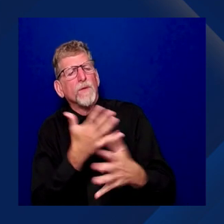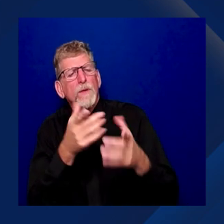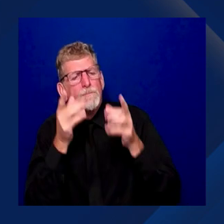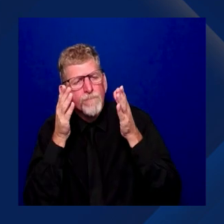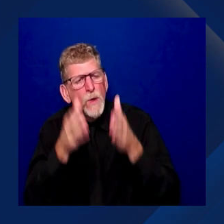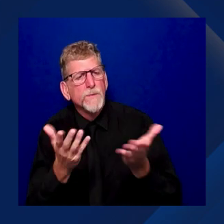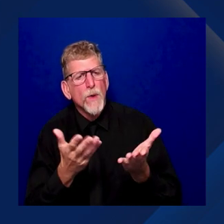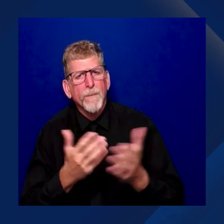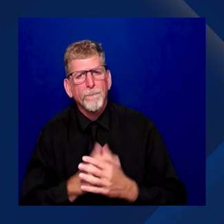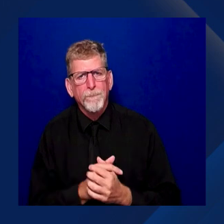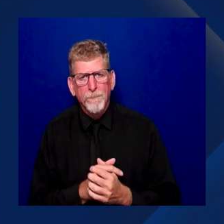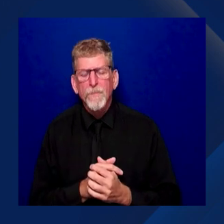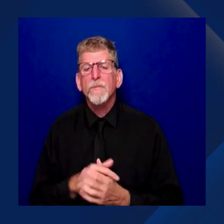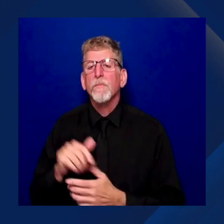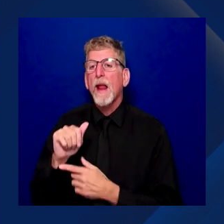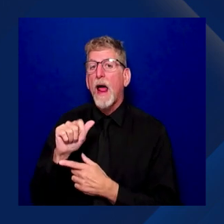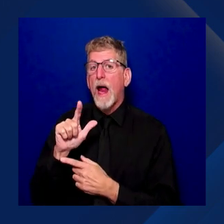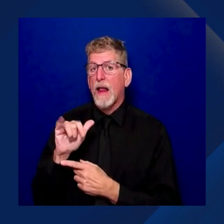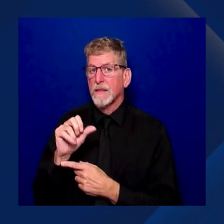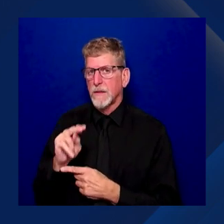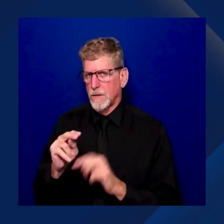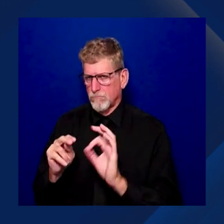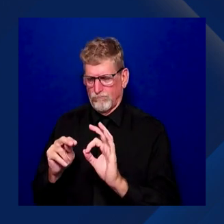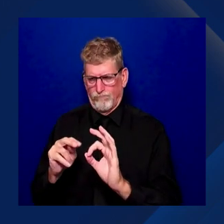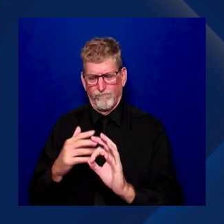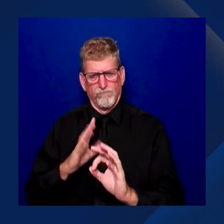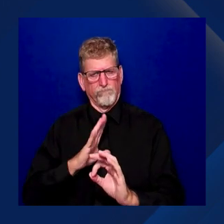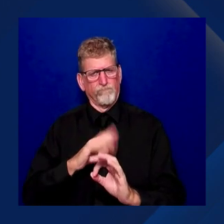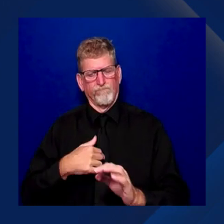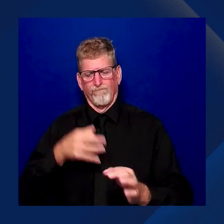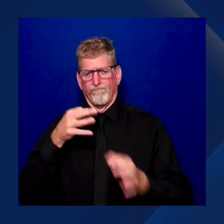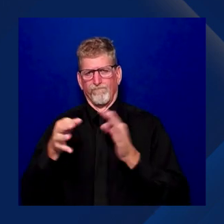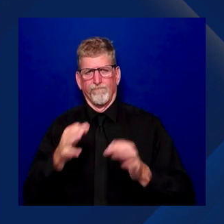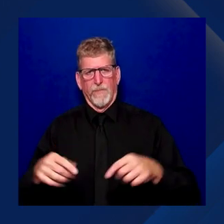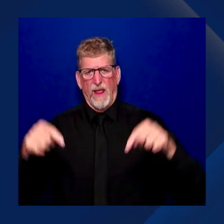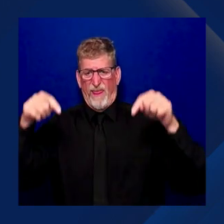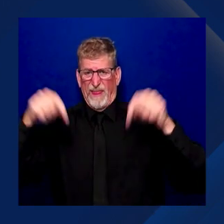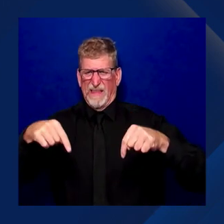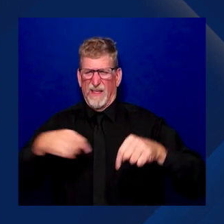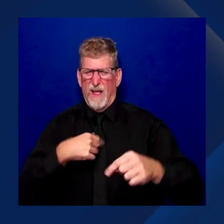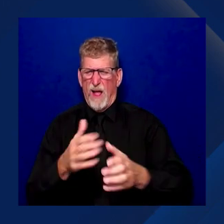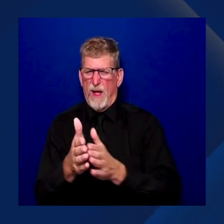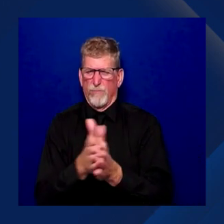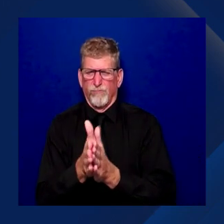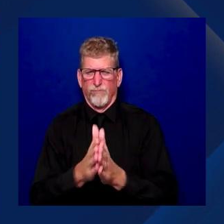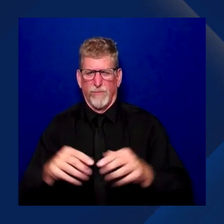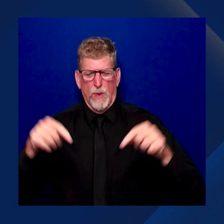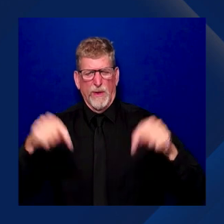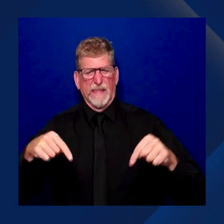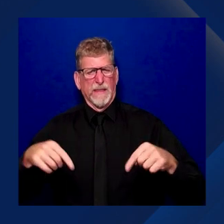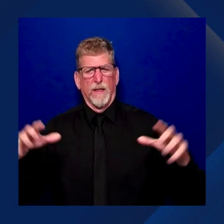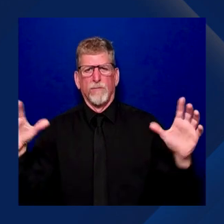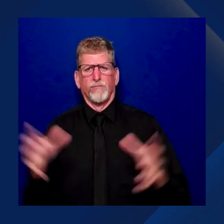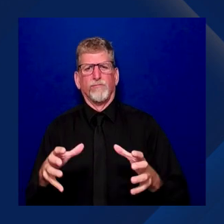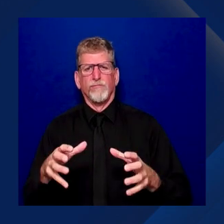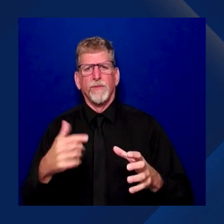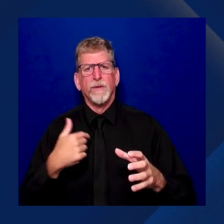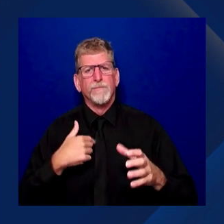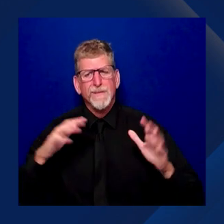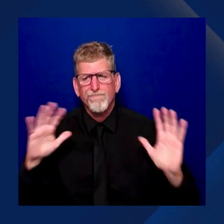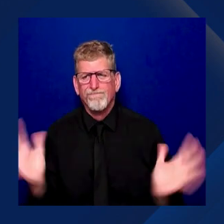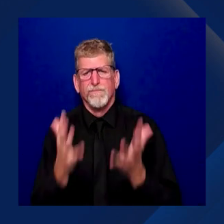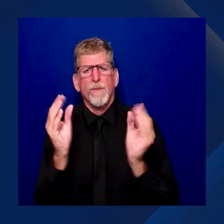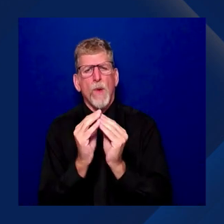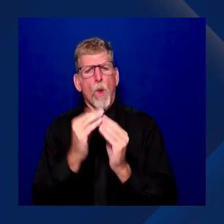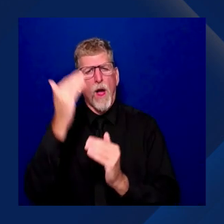happening and that, you know, funds have been committed to this area. I've been, you know, raising awareness. I partner with March of Dimes, who's been